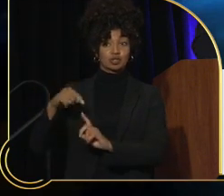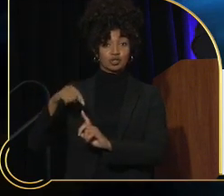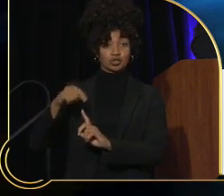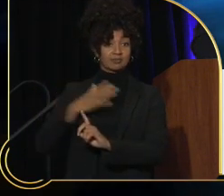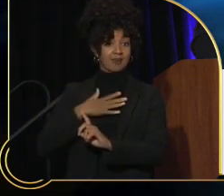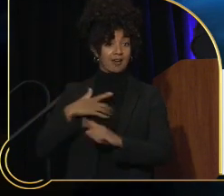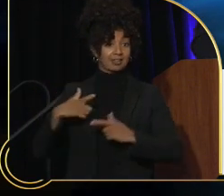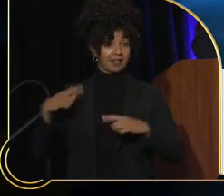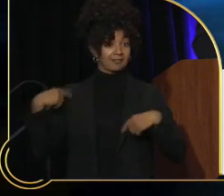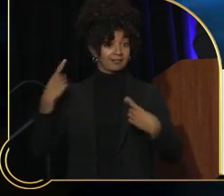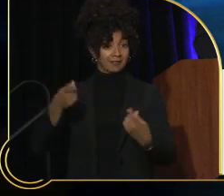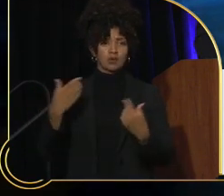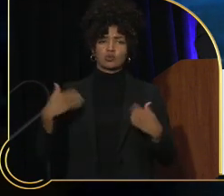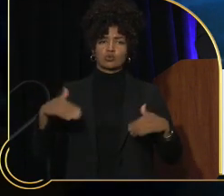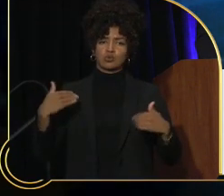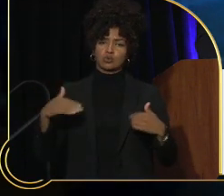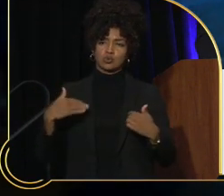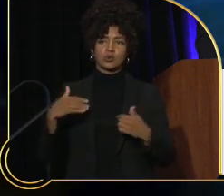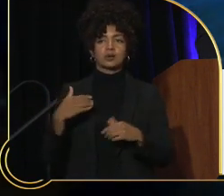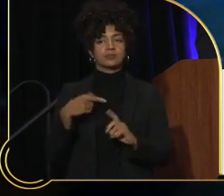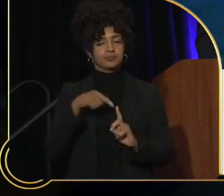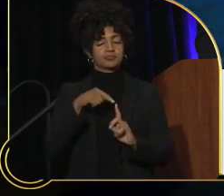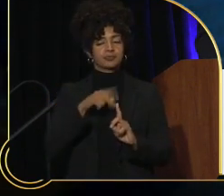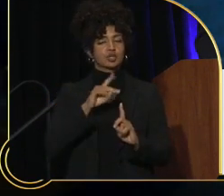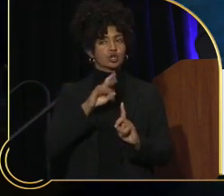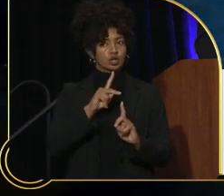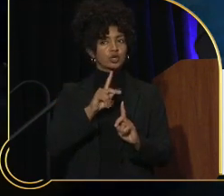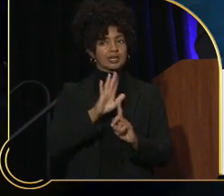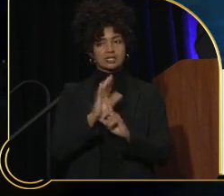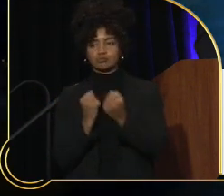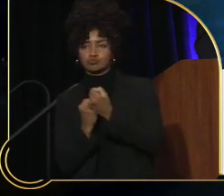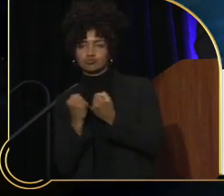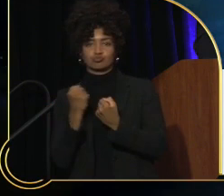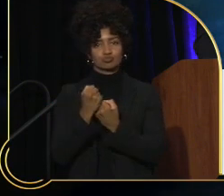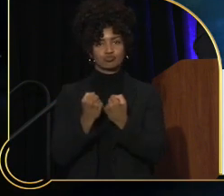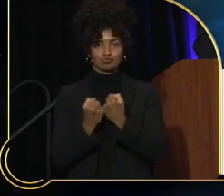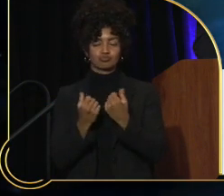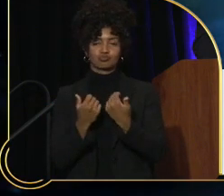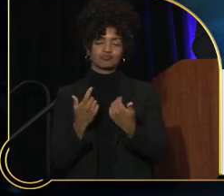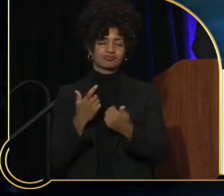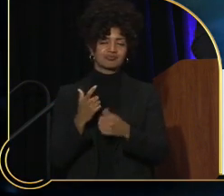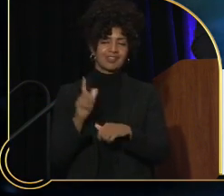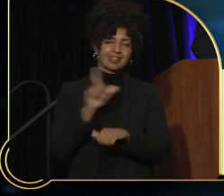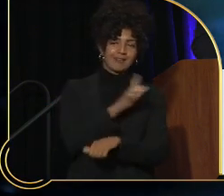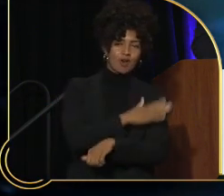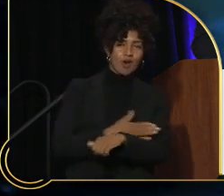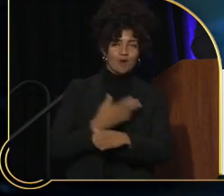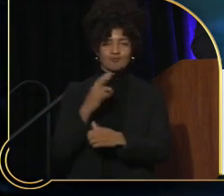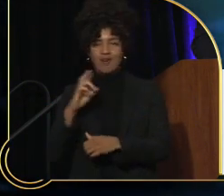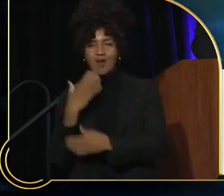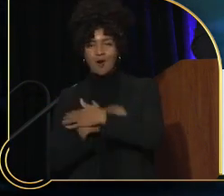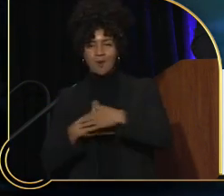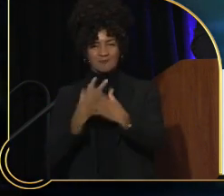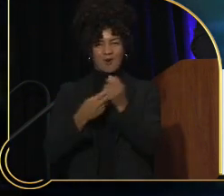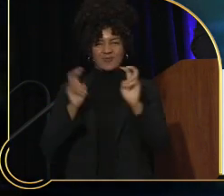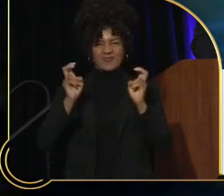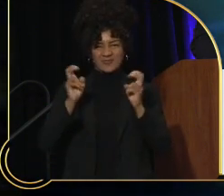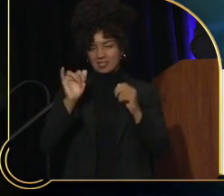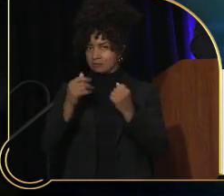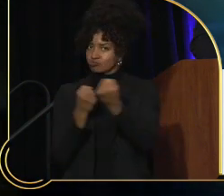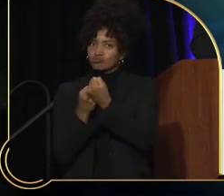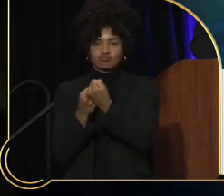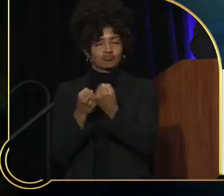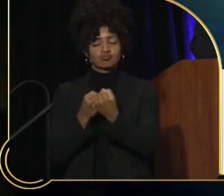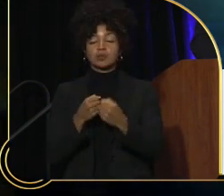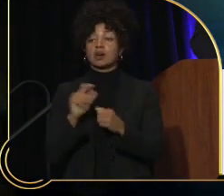would say that Kirk O'Donnell was his left arm and his right arm, depending on the day. That's how good he was. And after the speaker retired, Kirk then